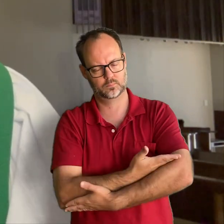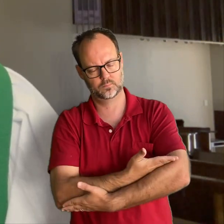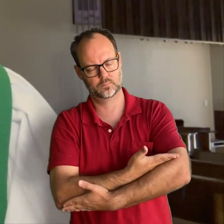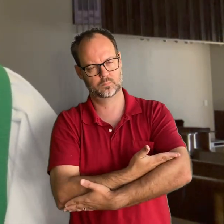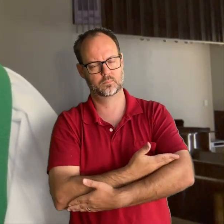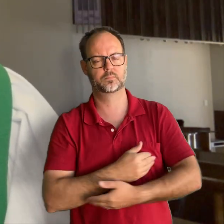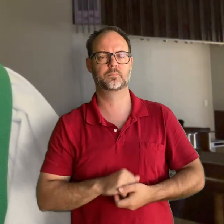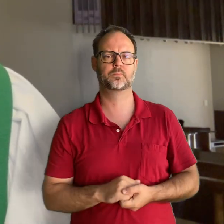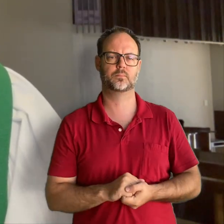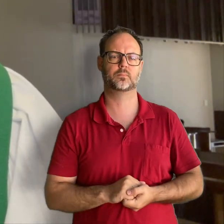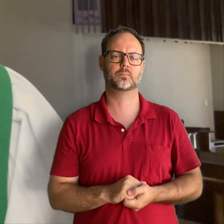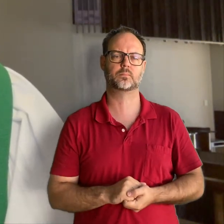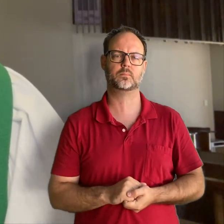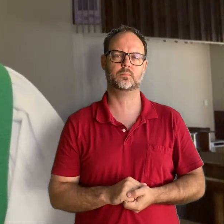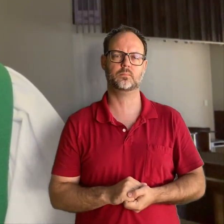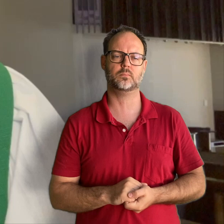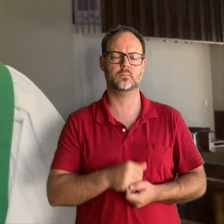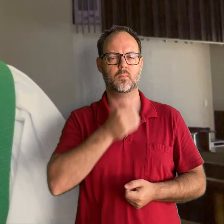Son.